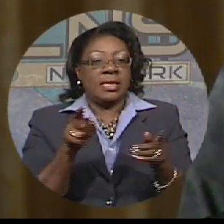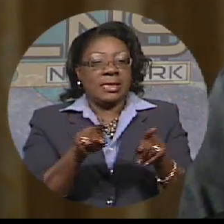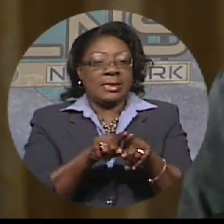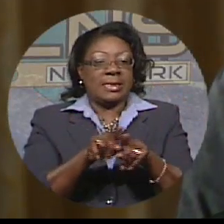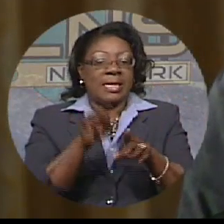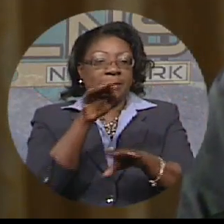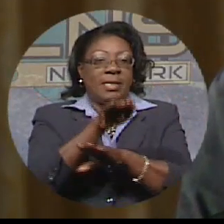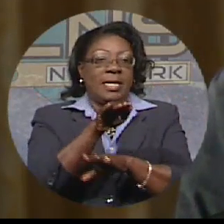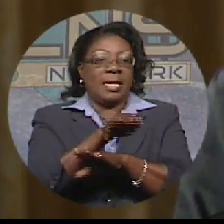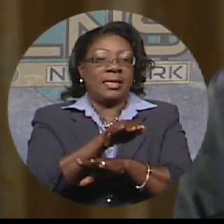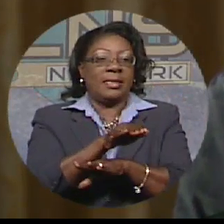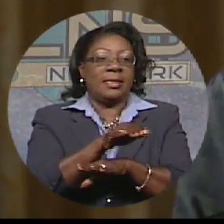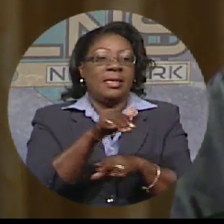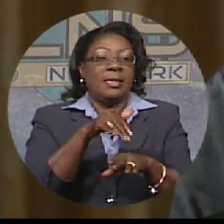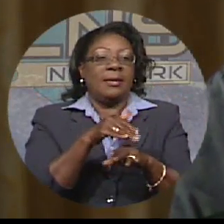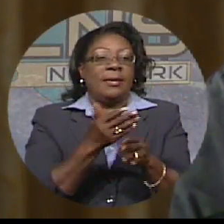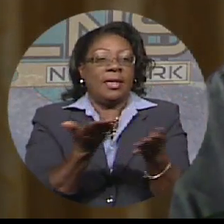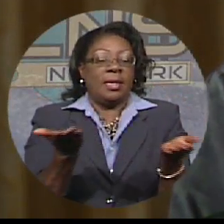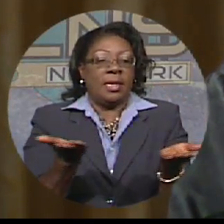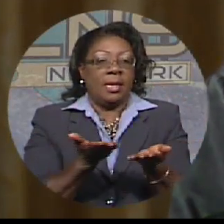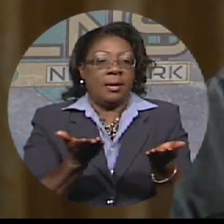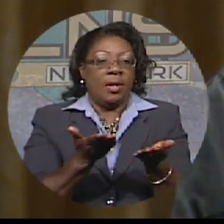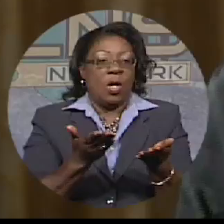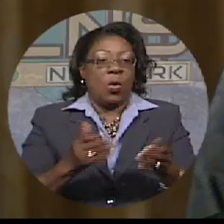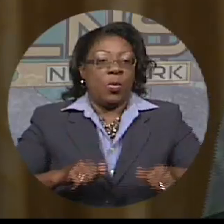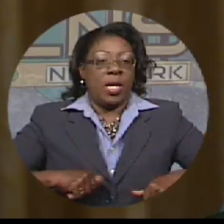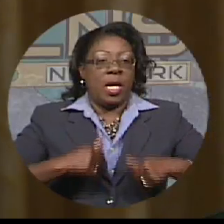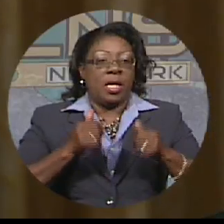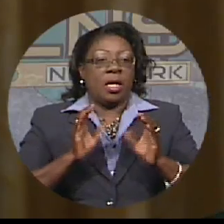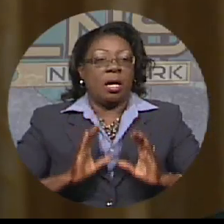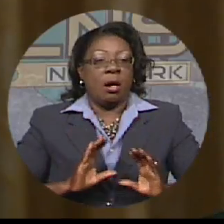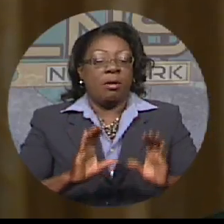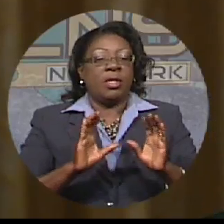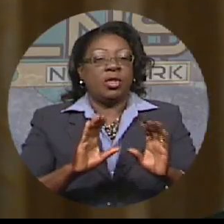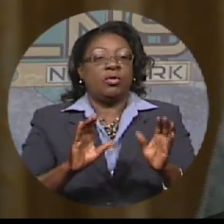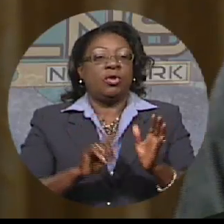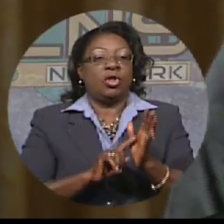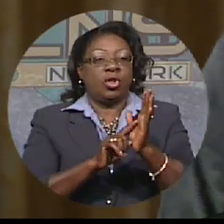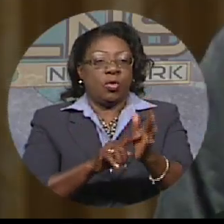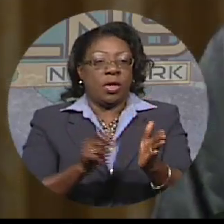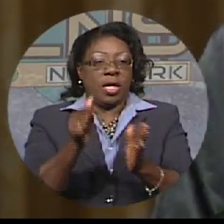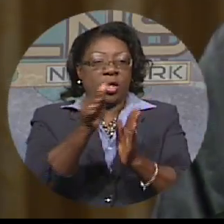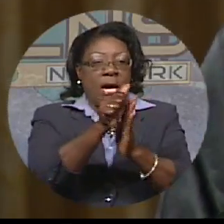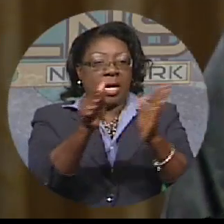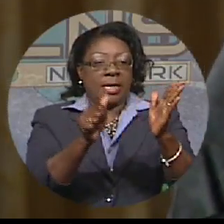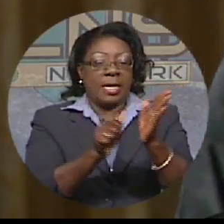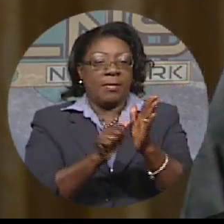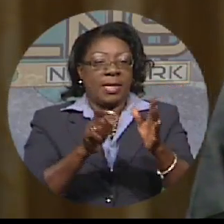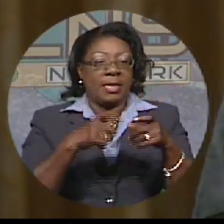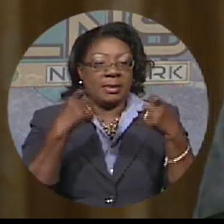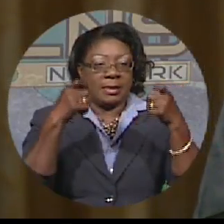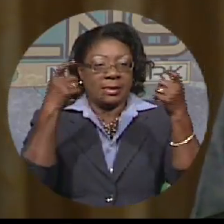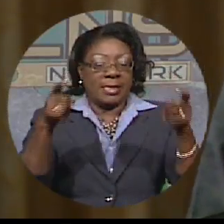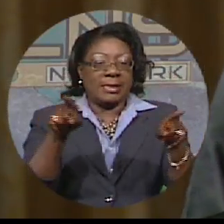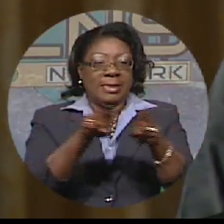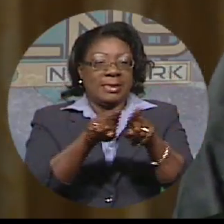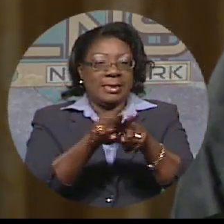same tonight and hereafter. We encourage you to showcase your academic success just as much as